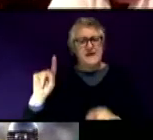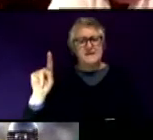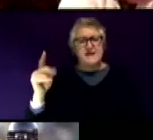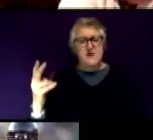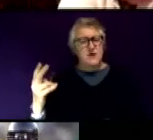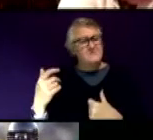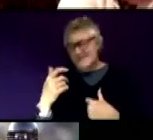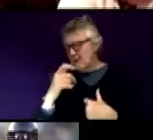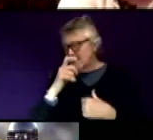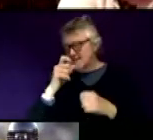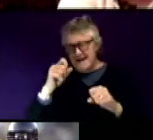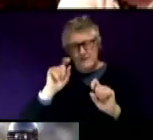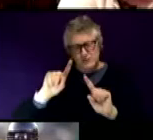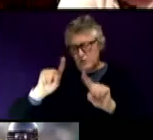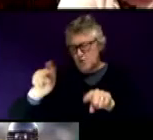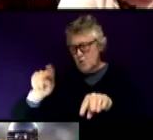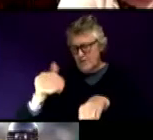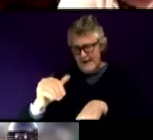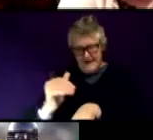to attend that night.